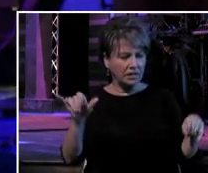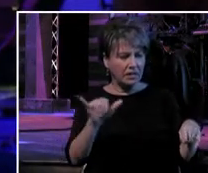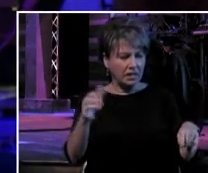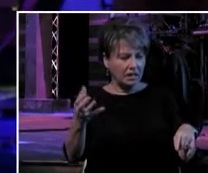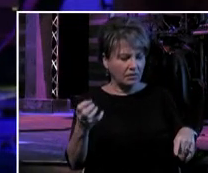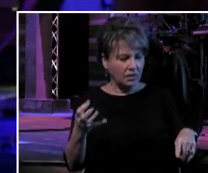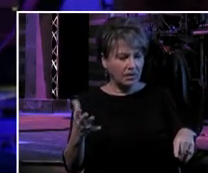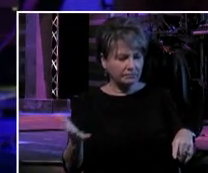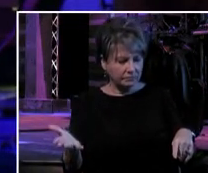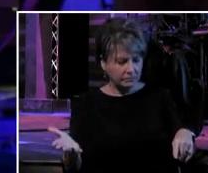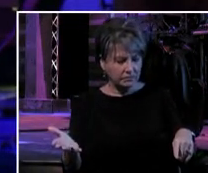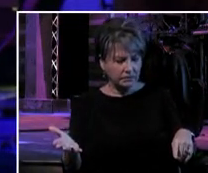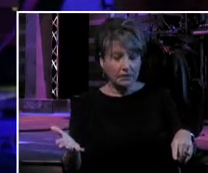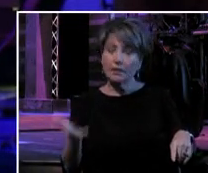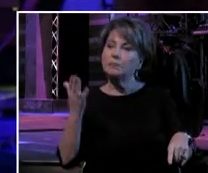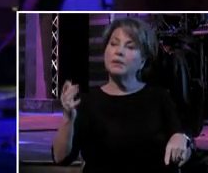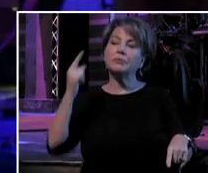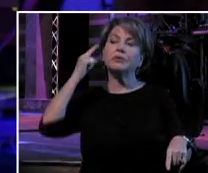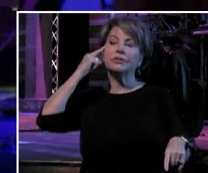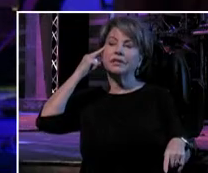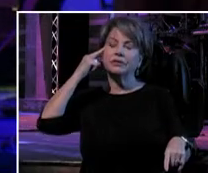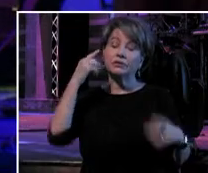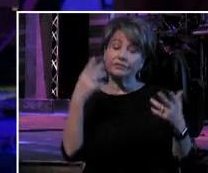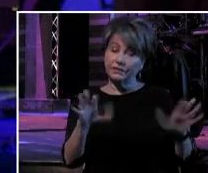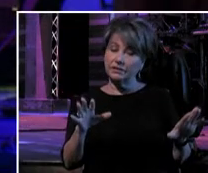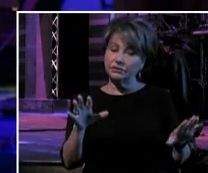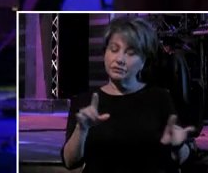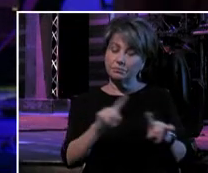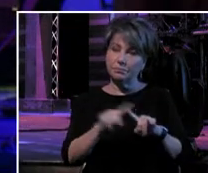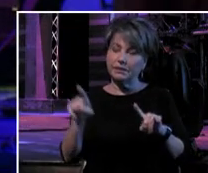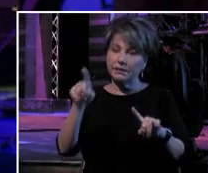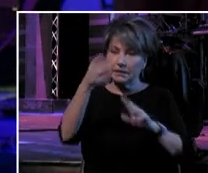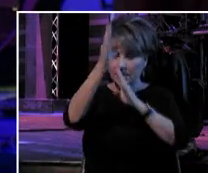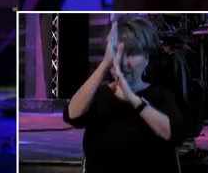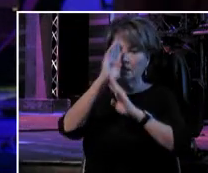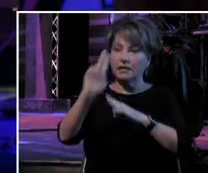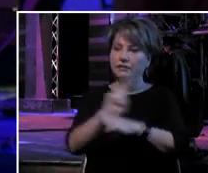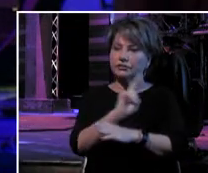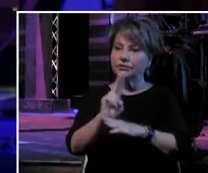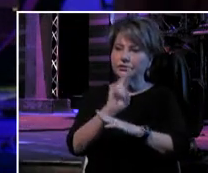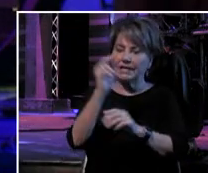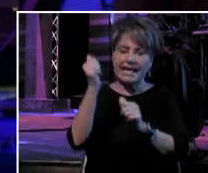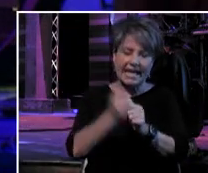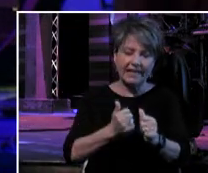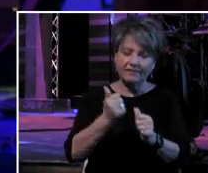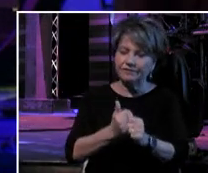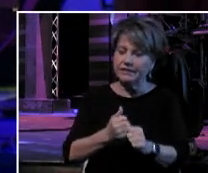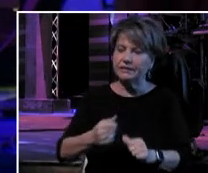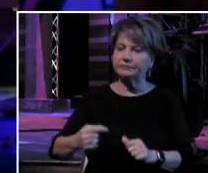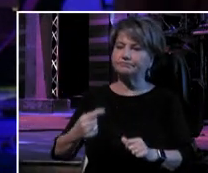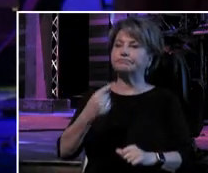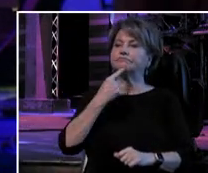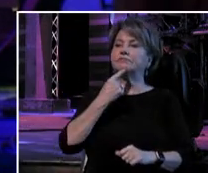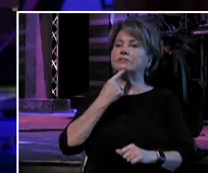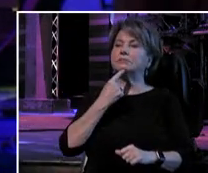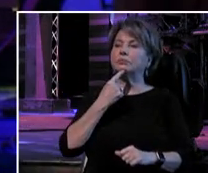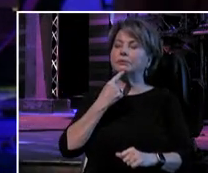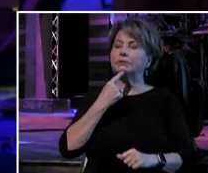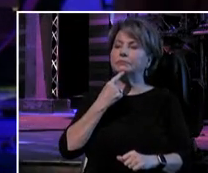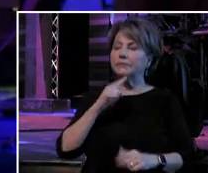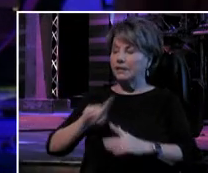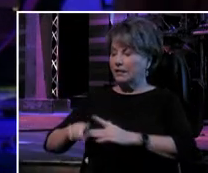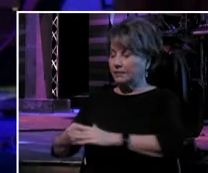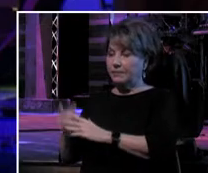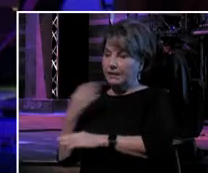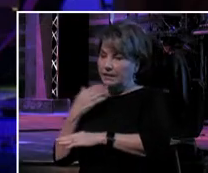Realize, you may think you're finished with it, but God is not. God is not finished. He who began a good